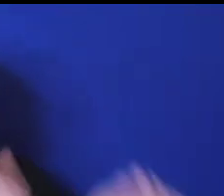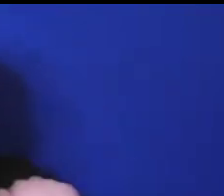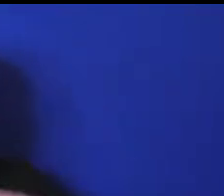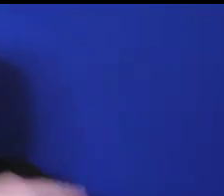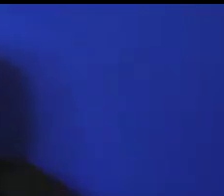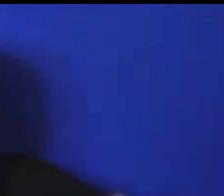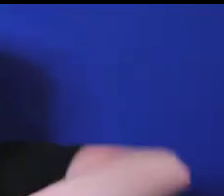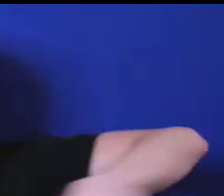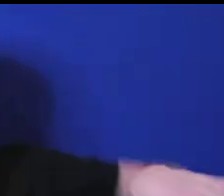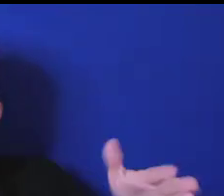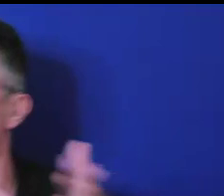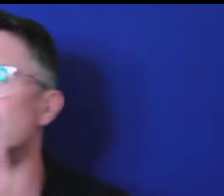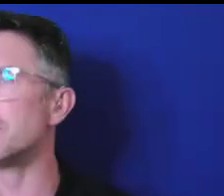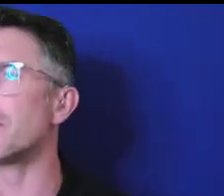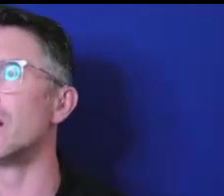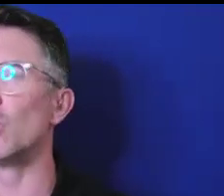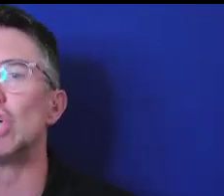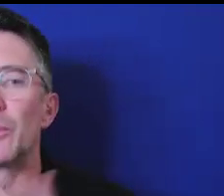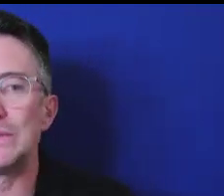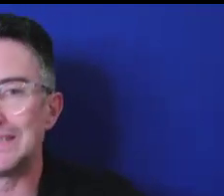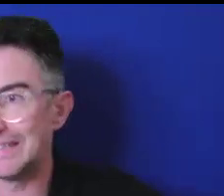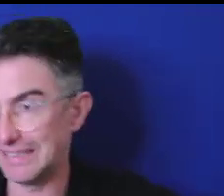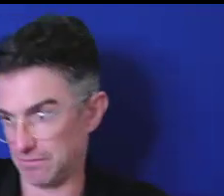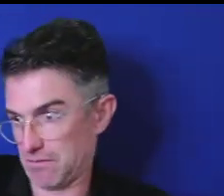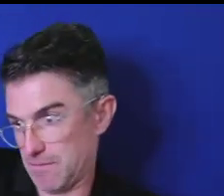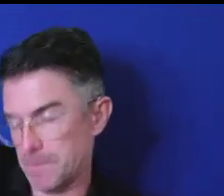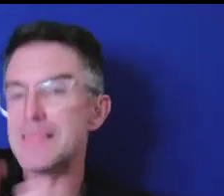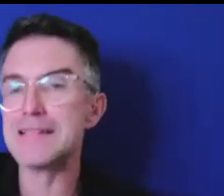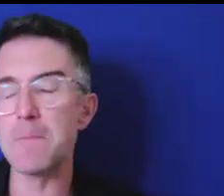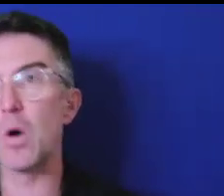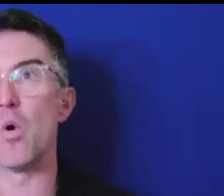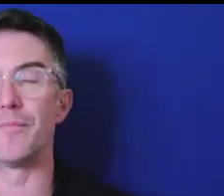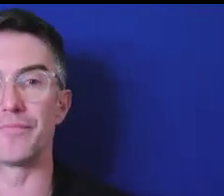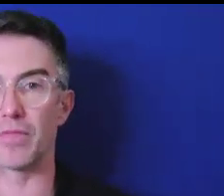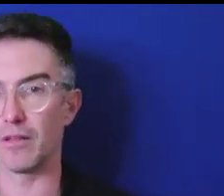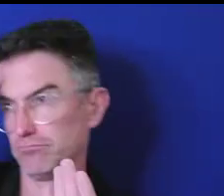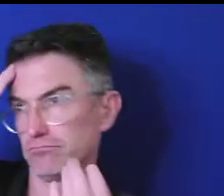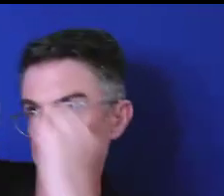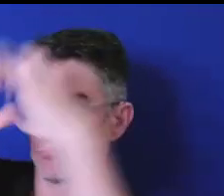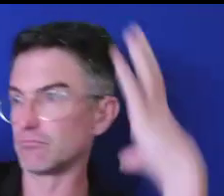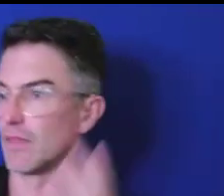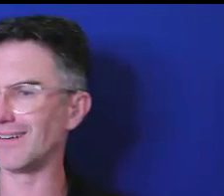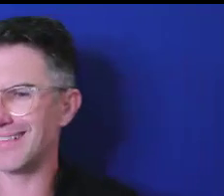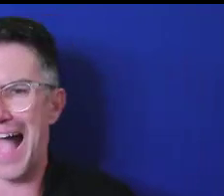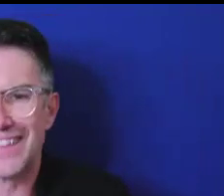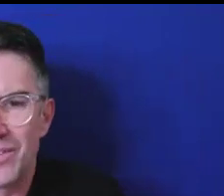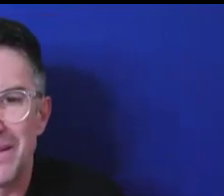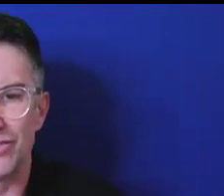specify, are really providing an answer to the issue. And another issue